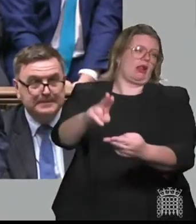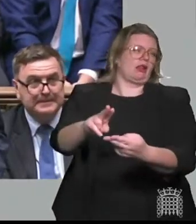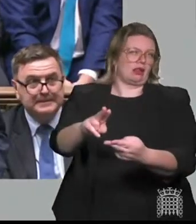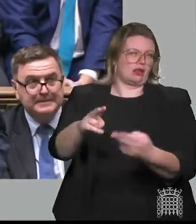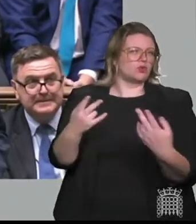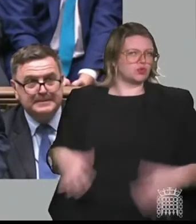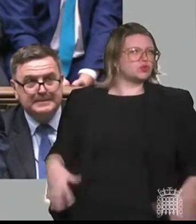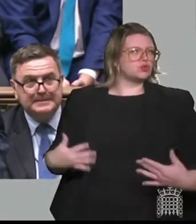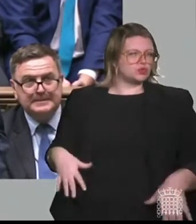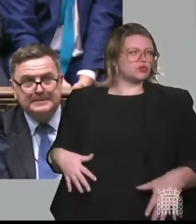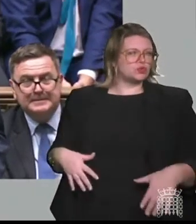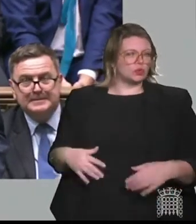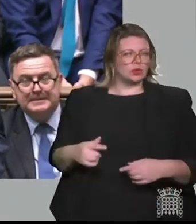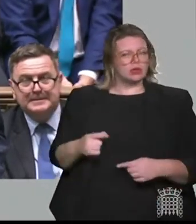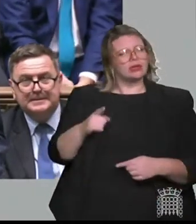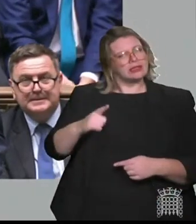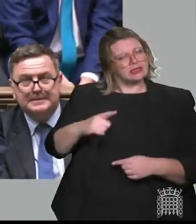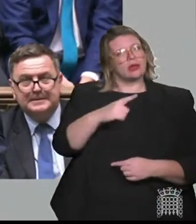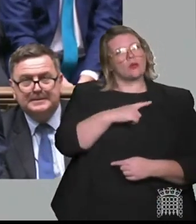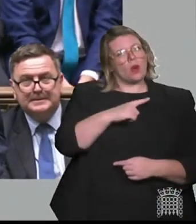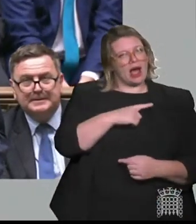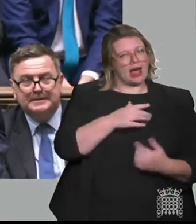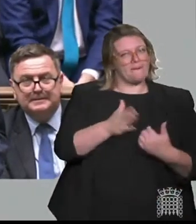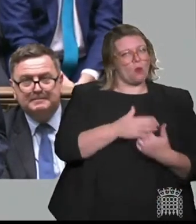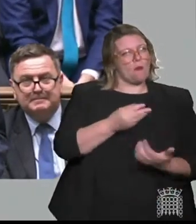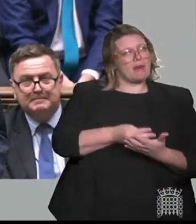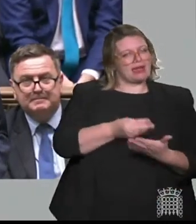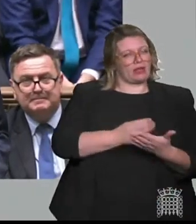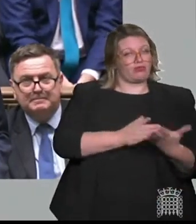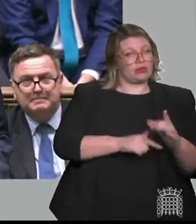this improvement is from higher tax receipts